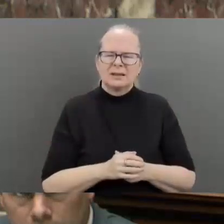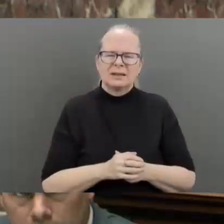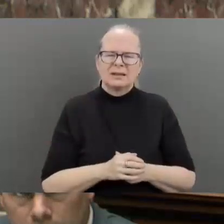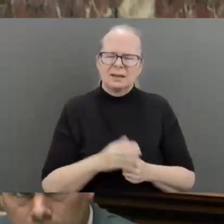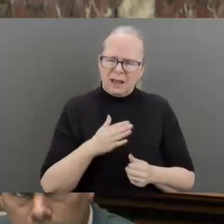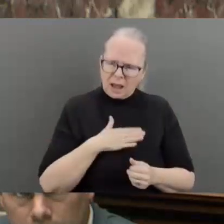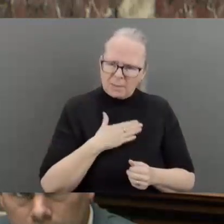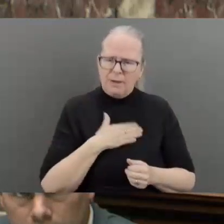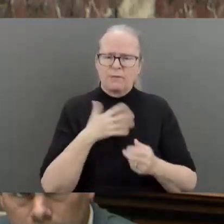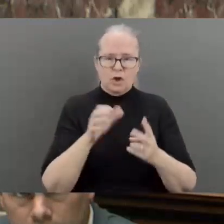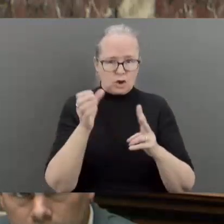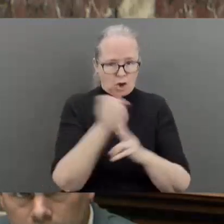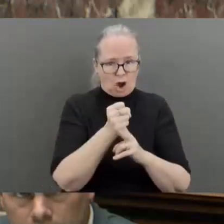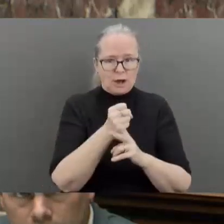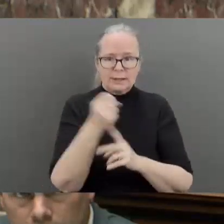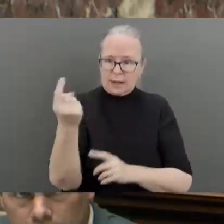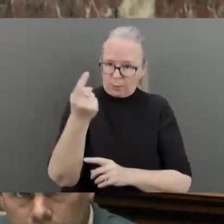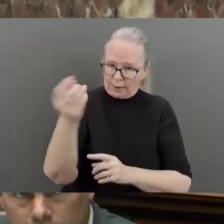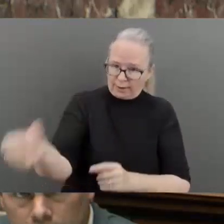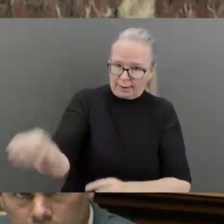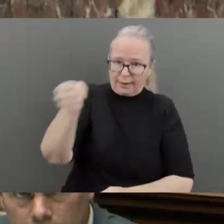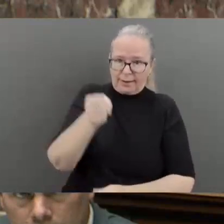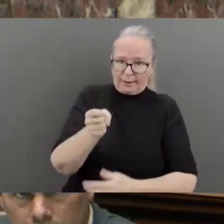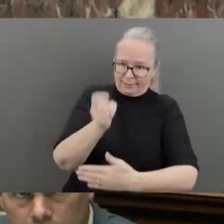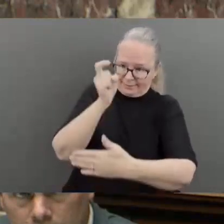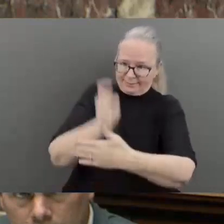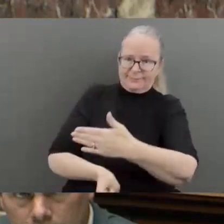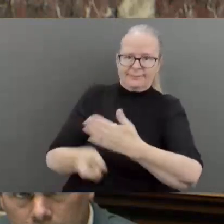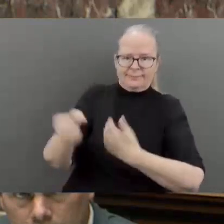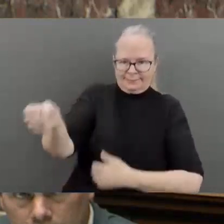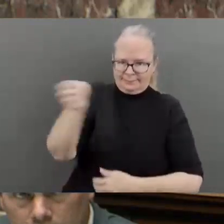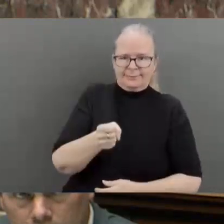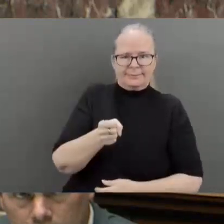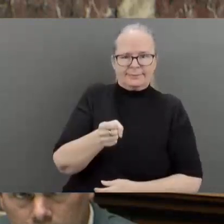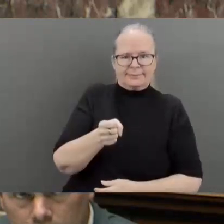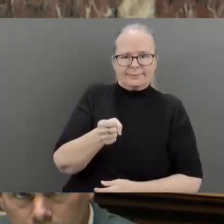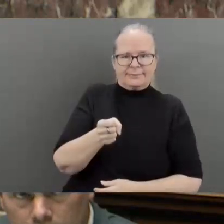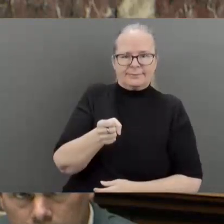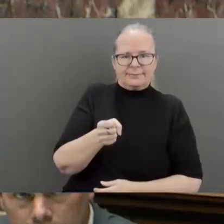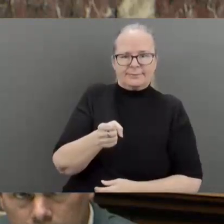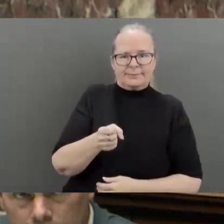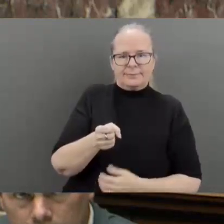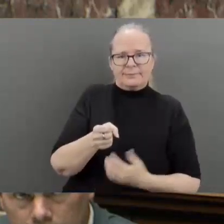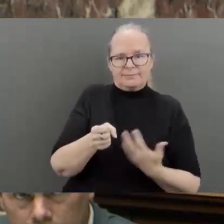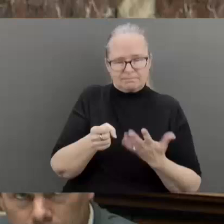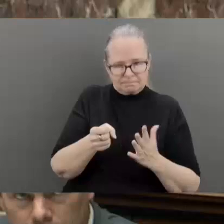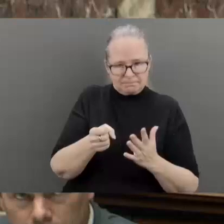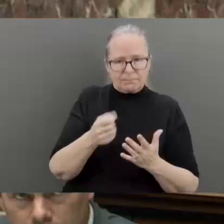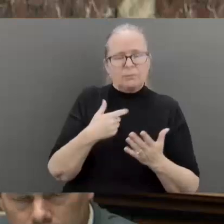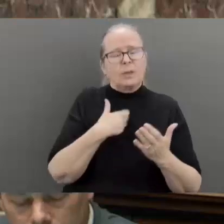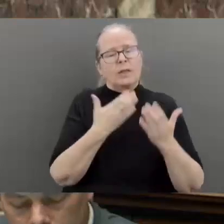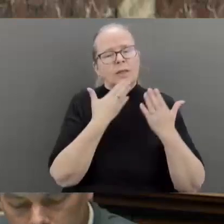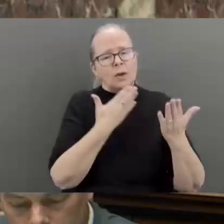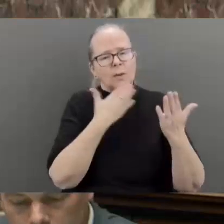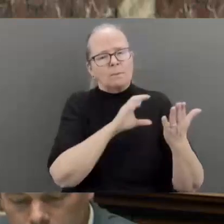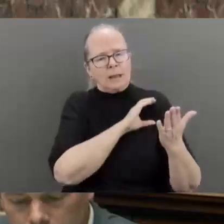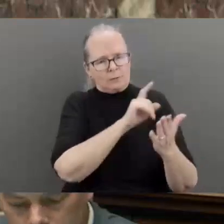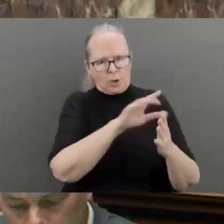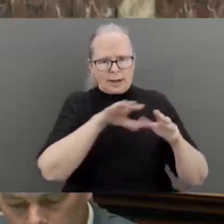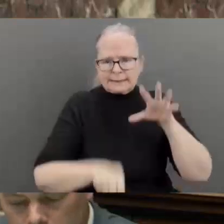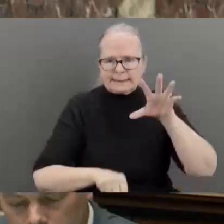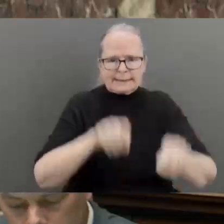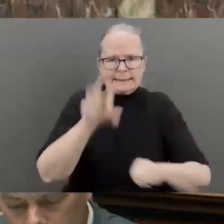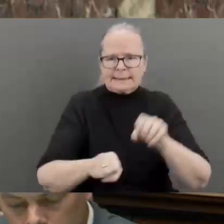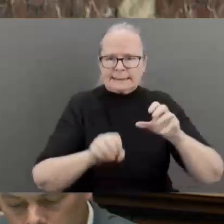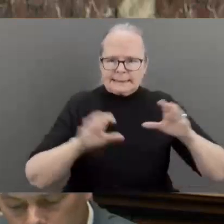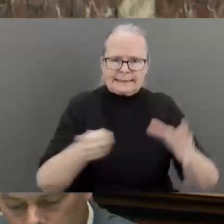charged in this incident. I should thank police for their swift action in apprehending the suspect. My